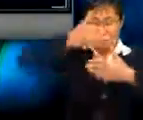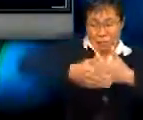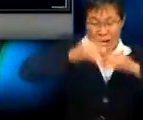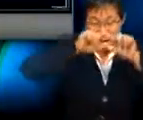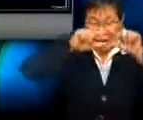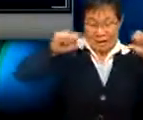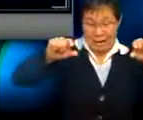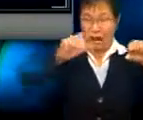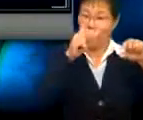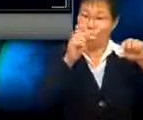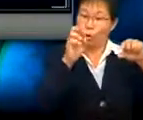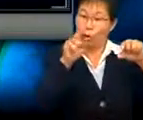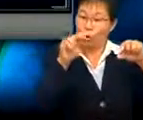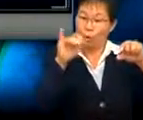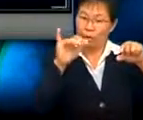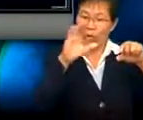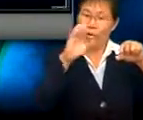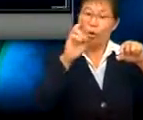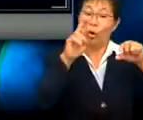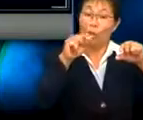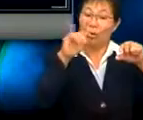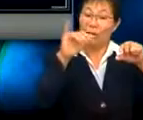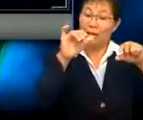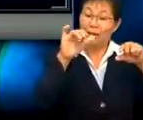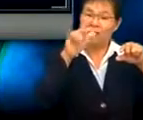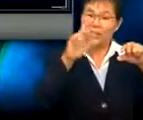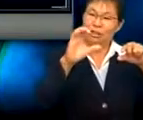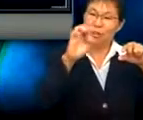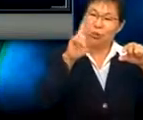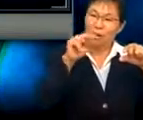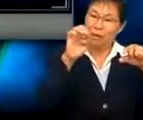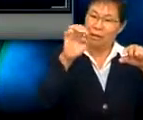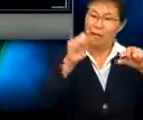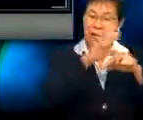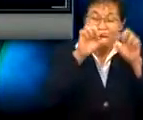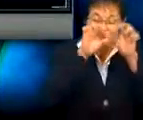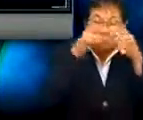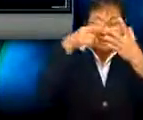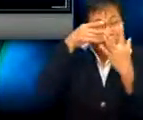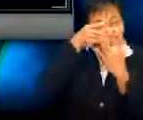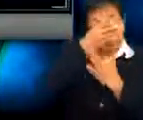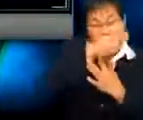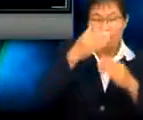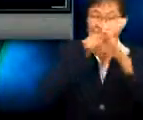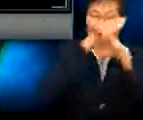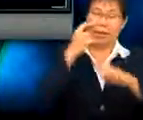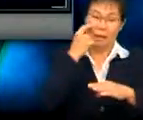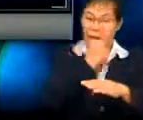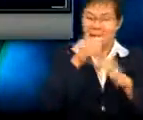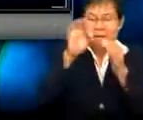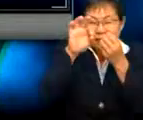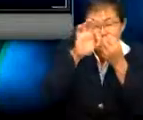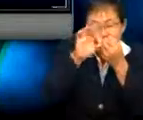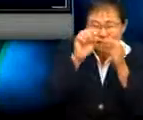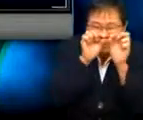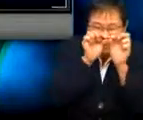The front layer, called the cornea, is transparent. It protects the eye. Light enters the eye through a